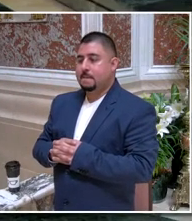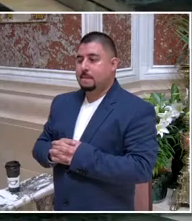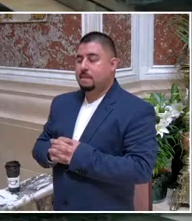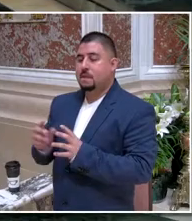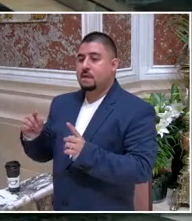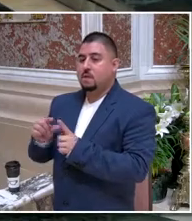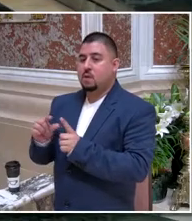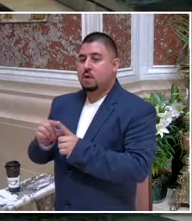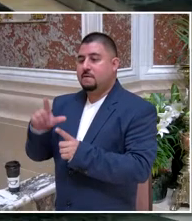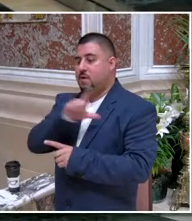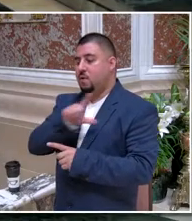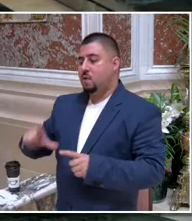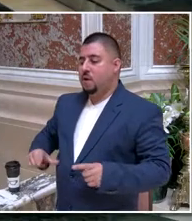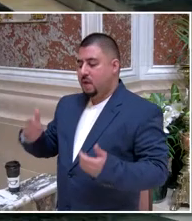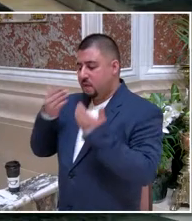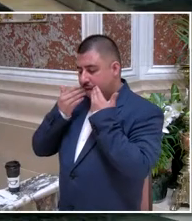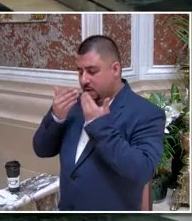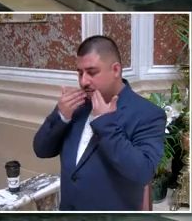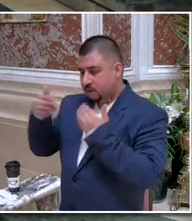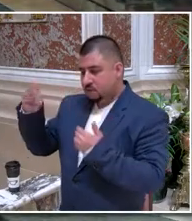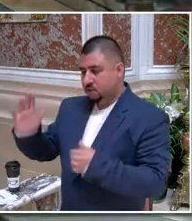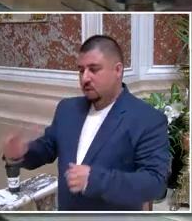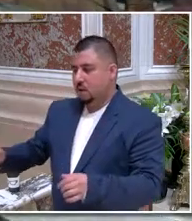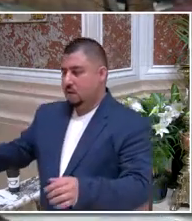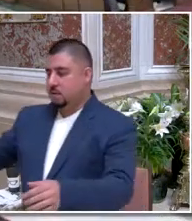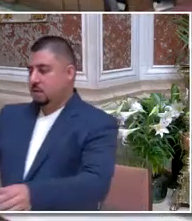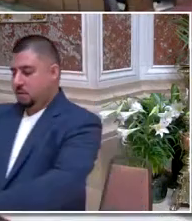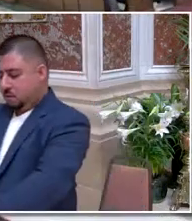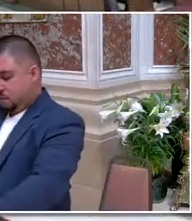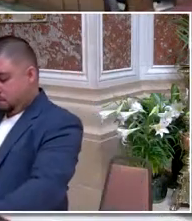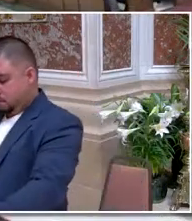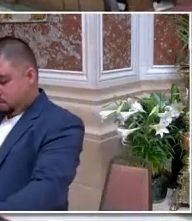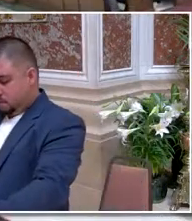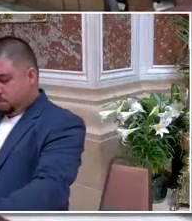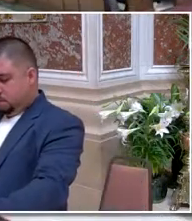The word of the Lord. Thanks be to God.